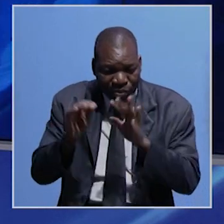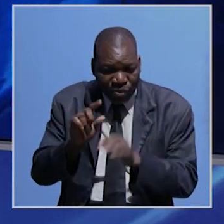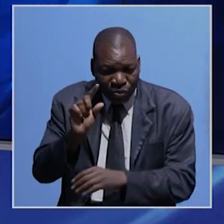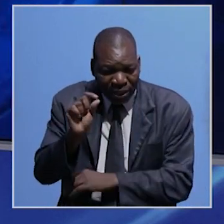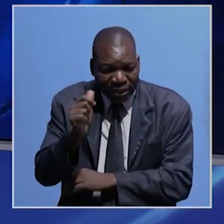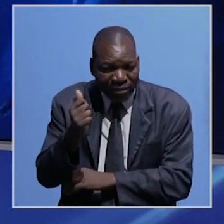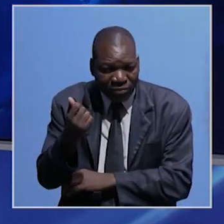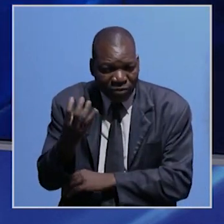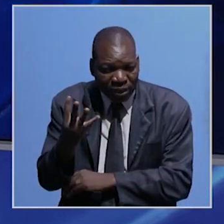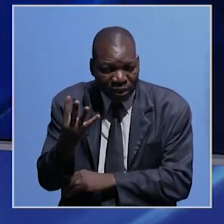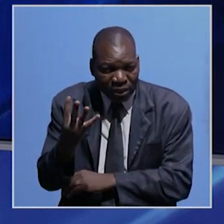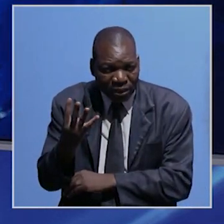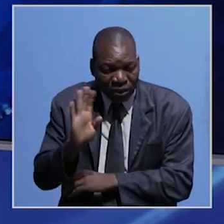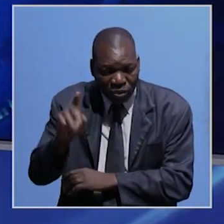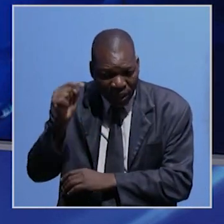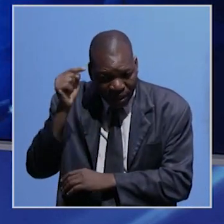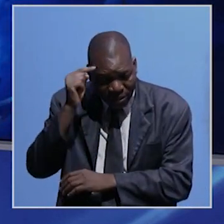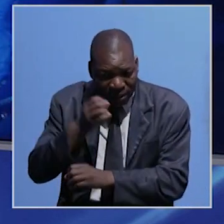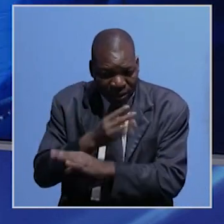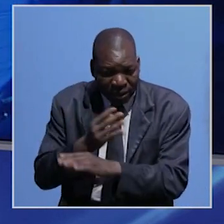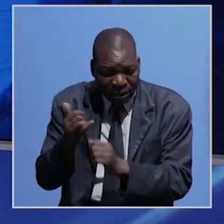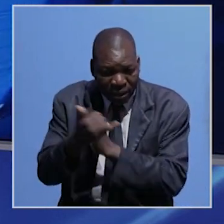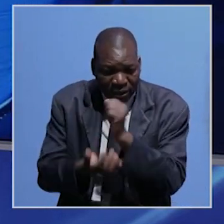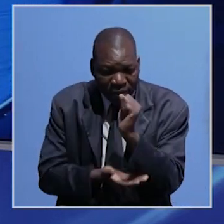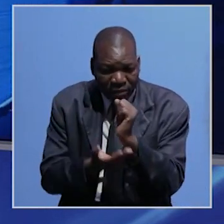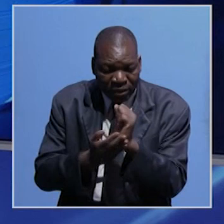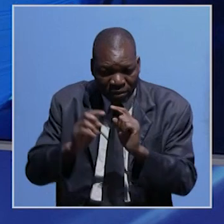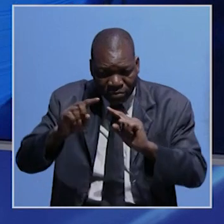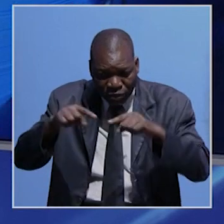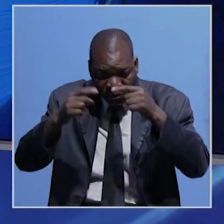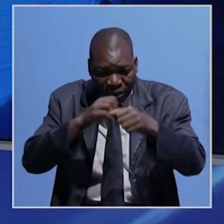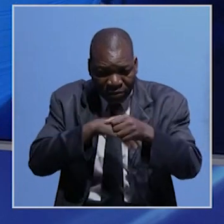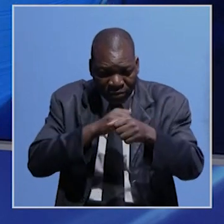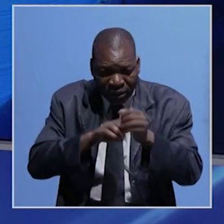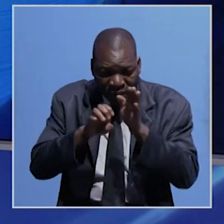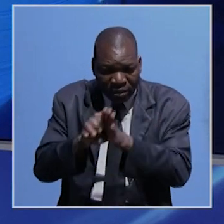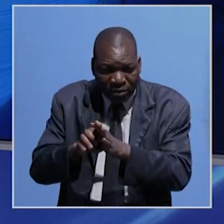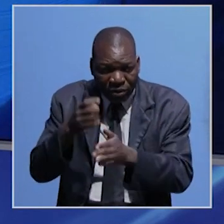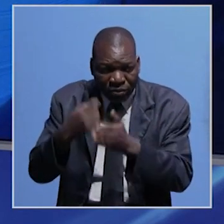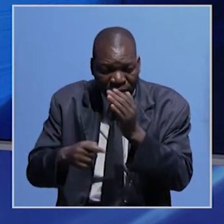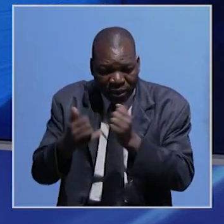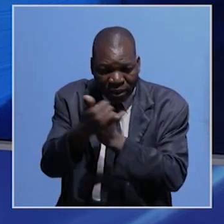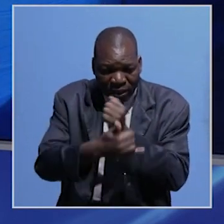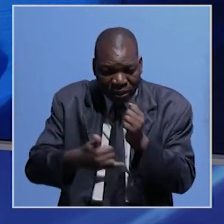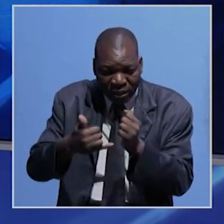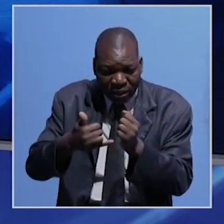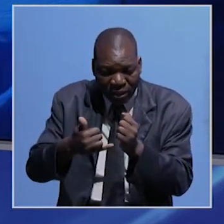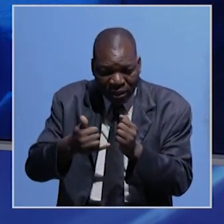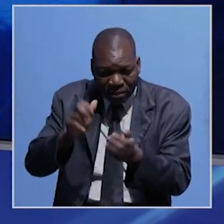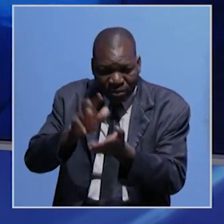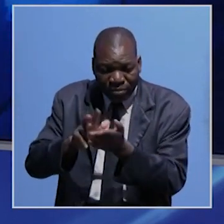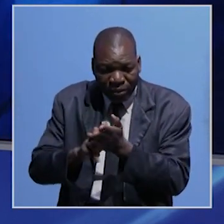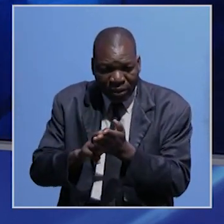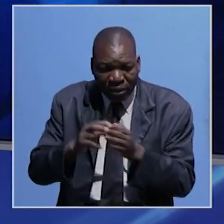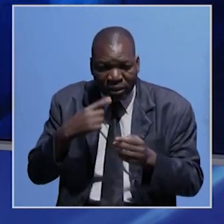President Hichilema said his administration's commitment to developing the country through promotion of investments such as the one the country has clinched at the